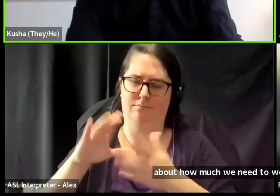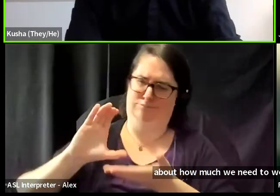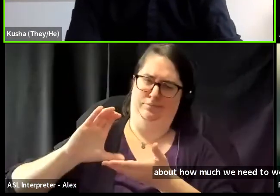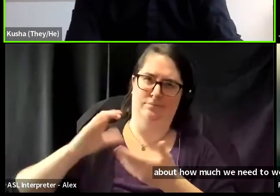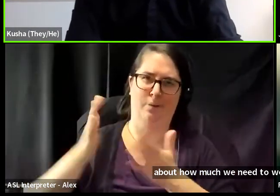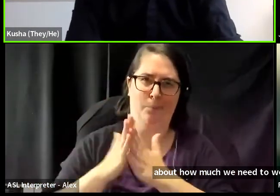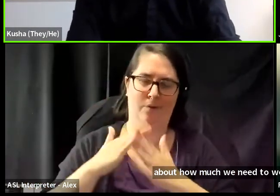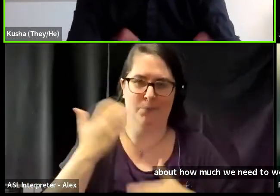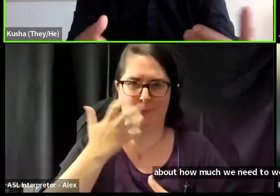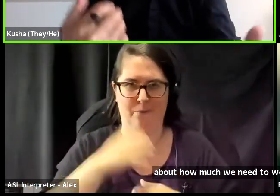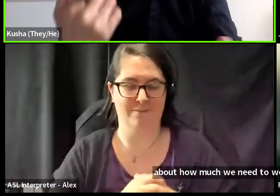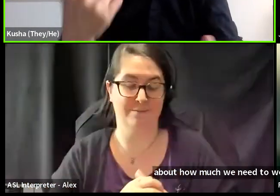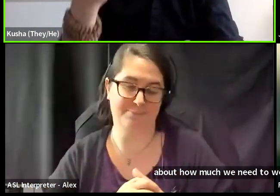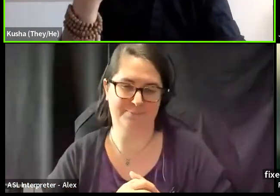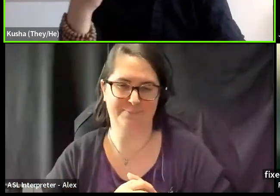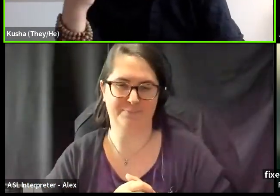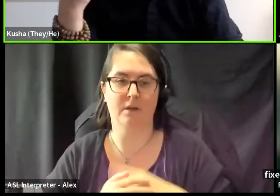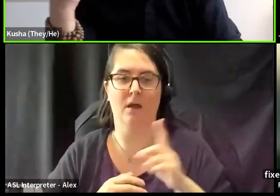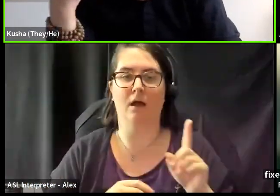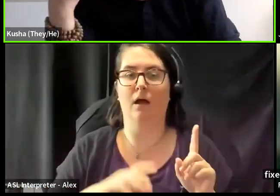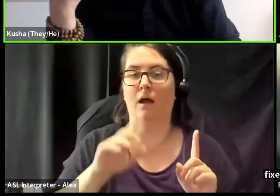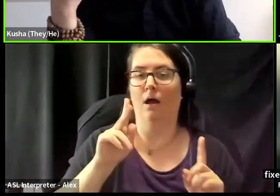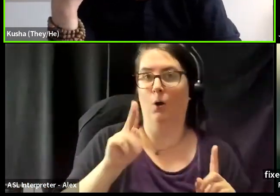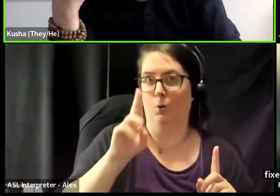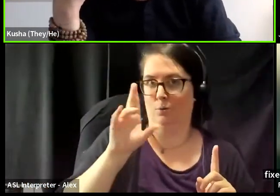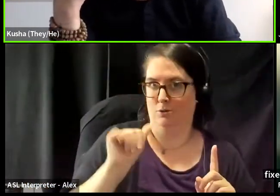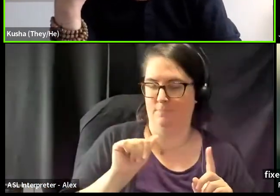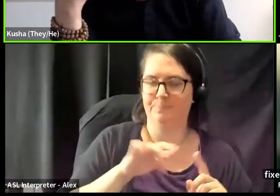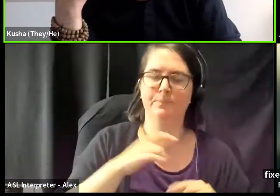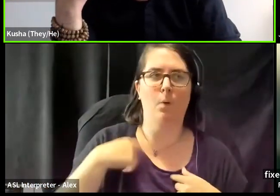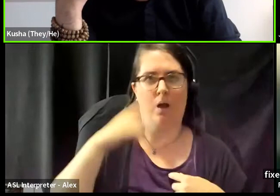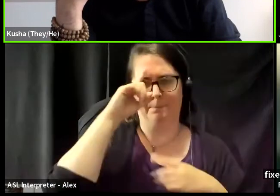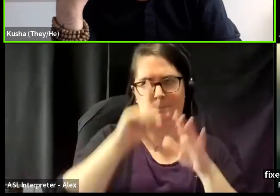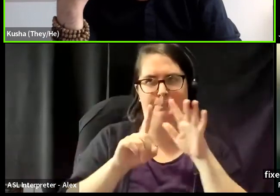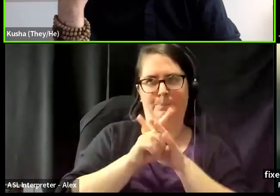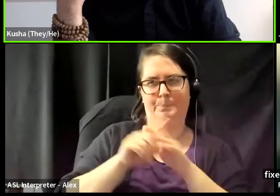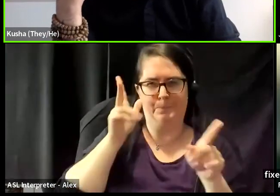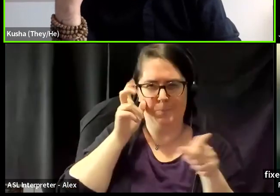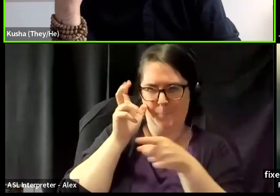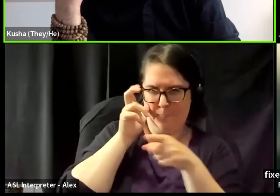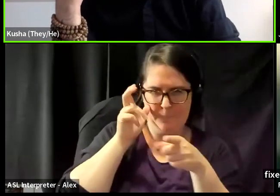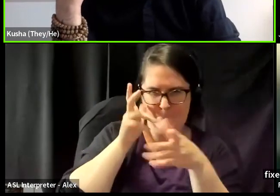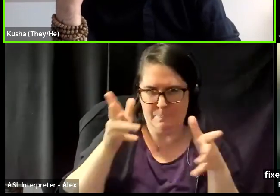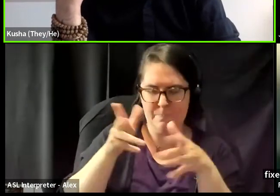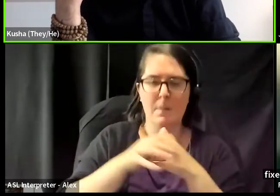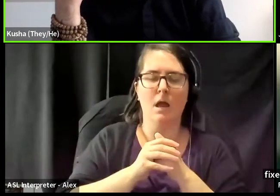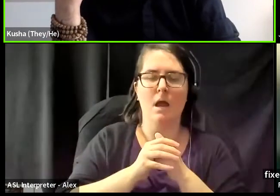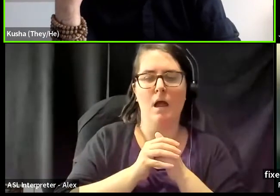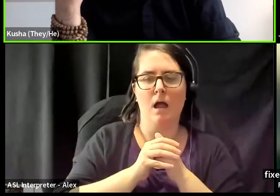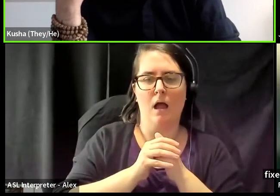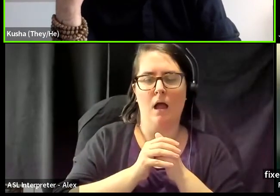Thank you for that. Yeah, one of the things that came to my mind when you were talking about